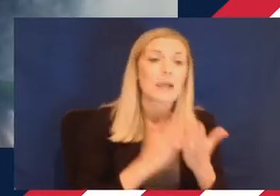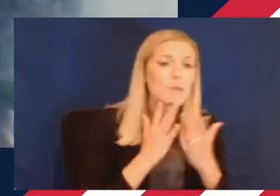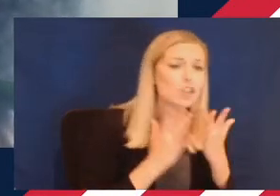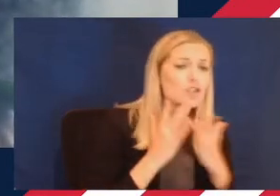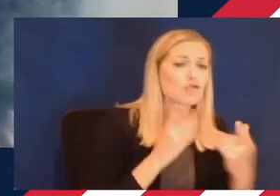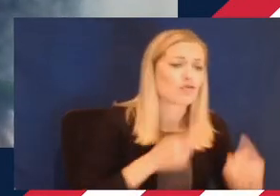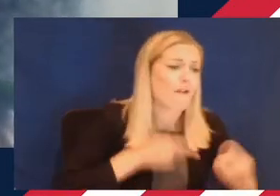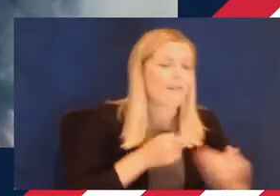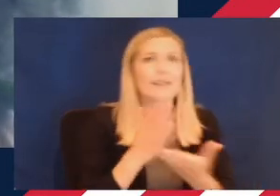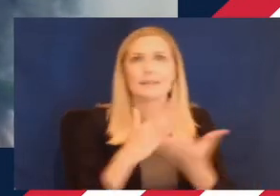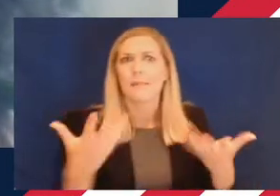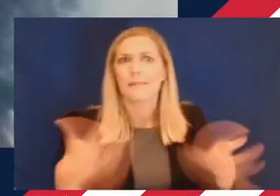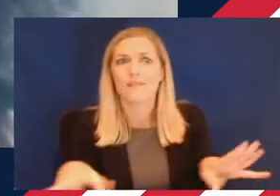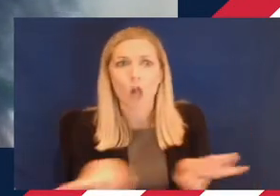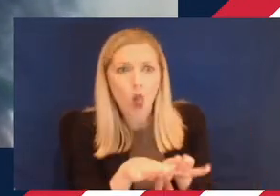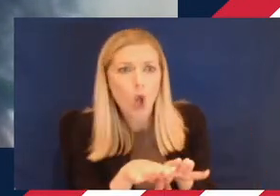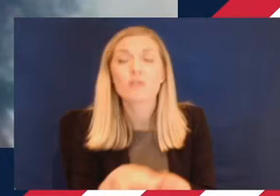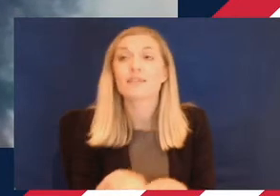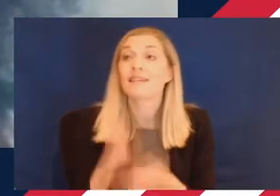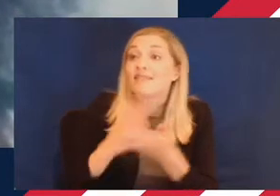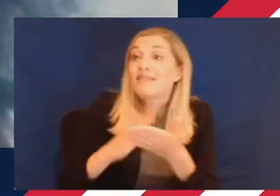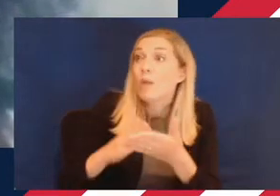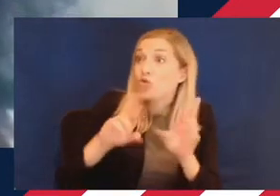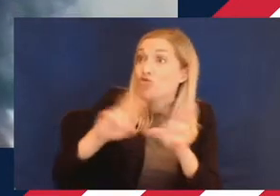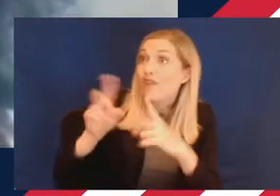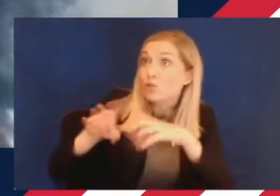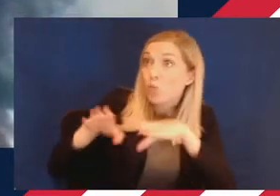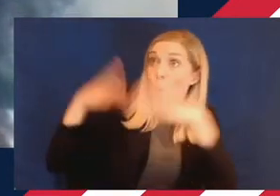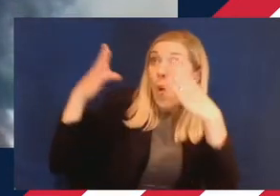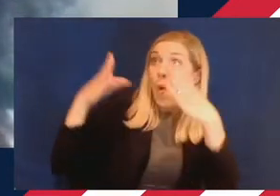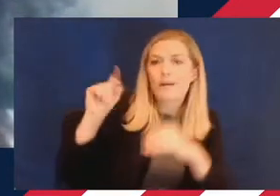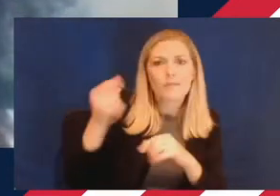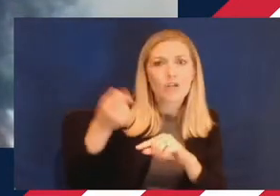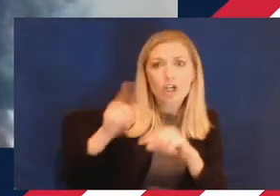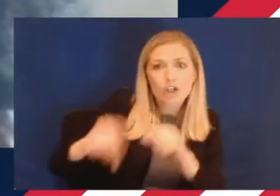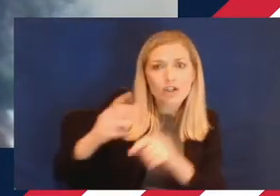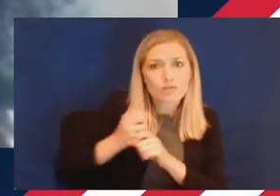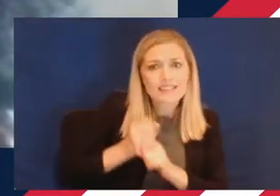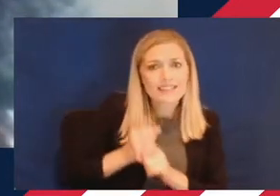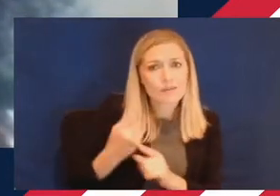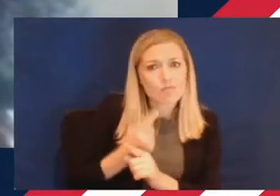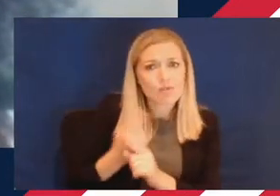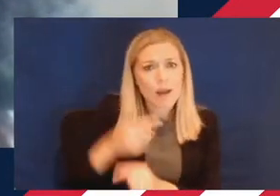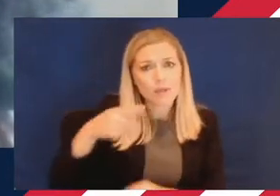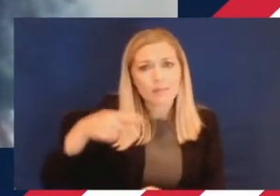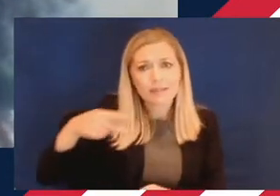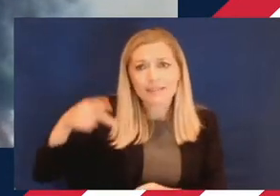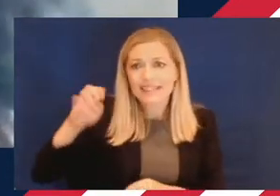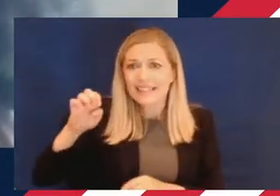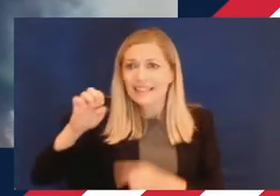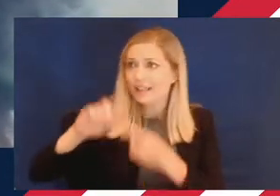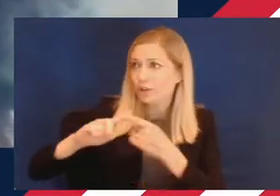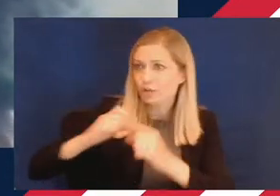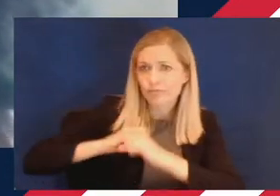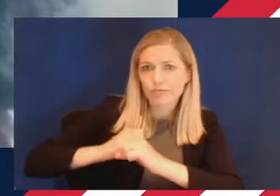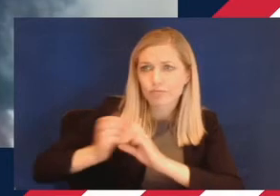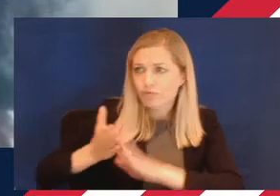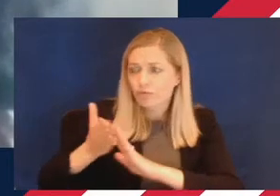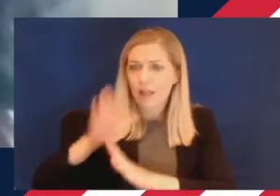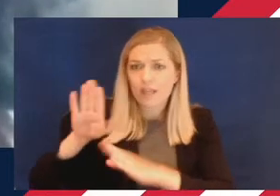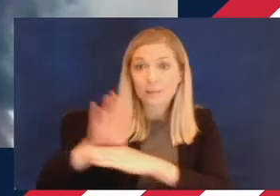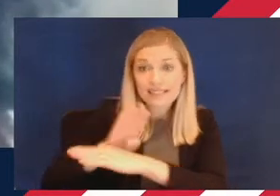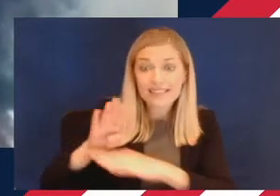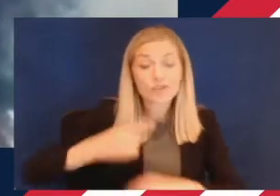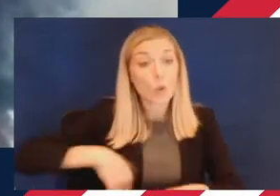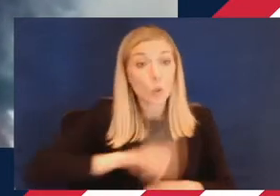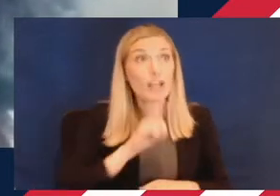to open, but were unable to secure proper PPE to secure and run their business. We are a critical support for